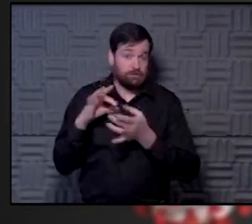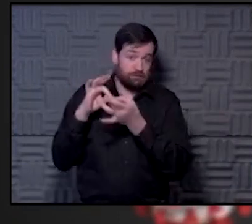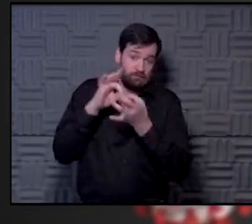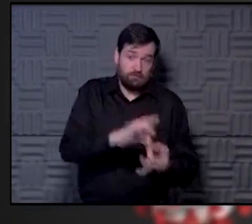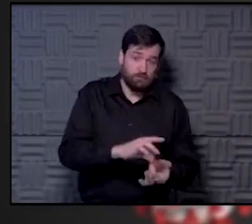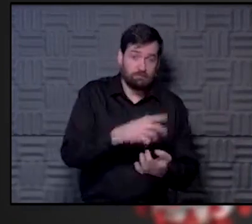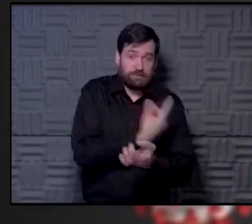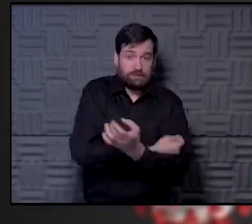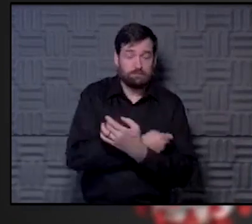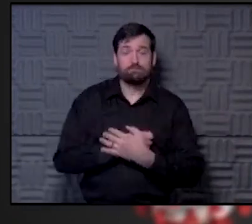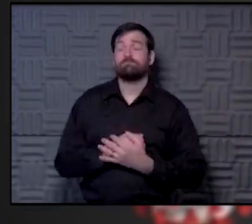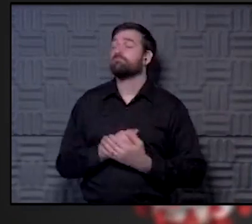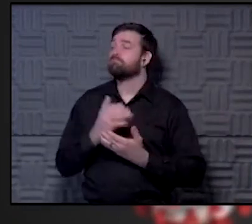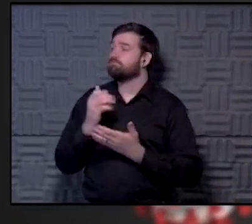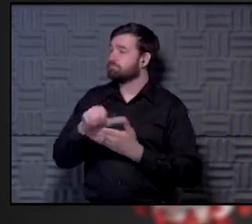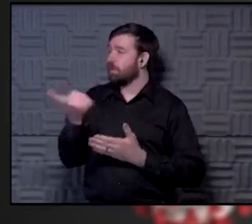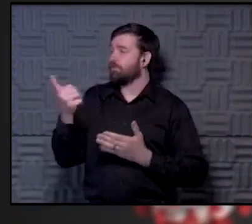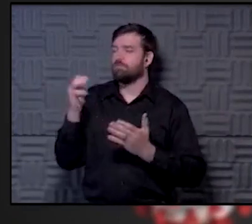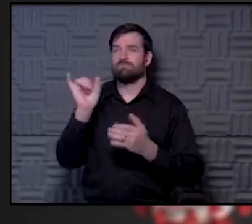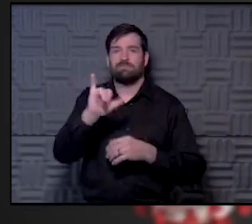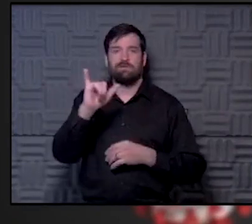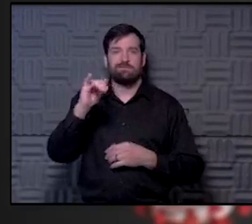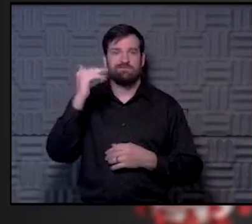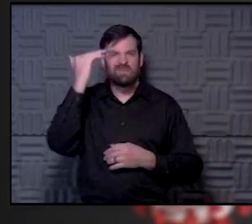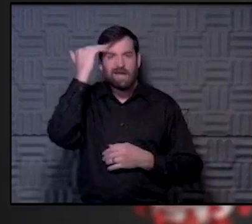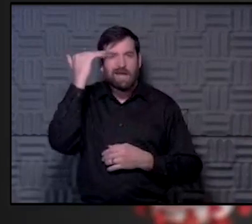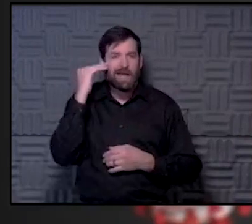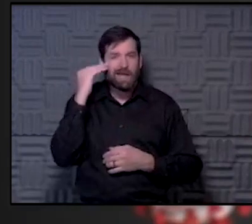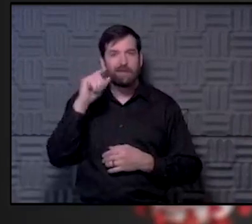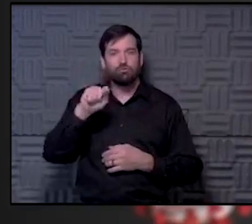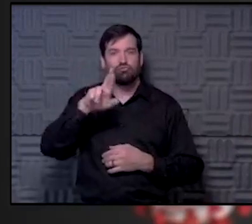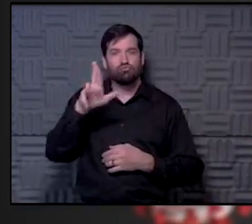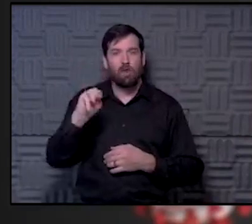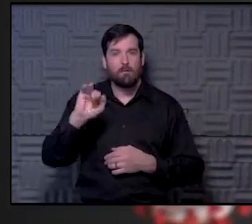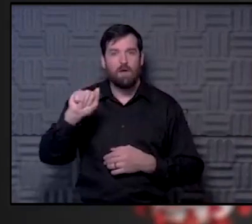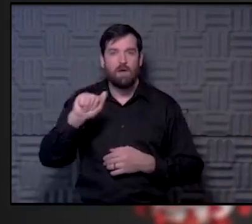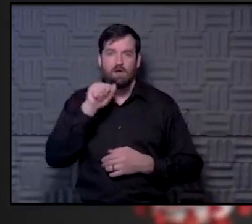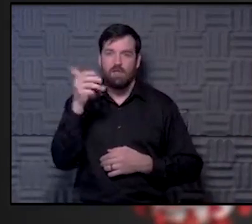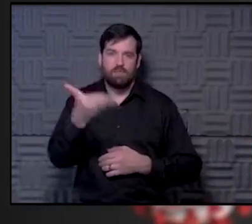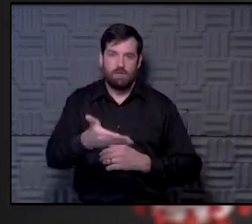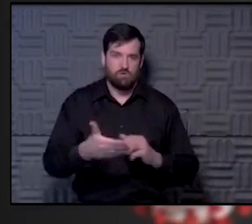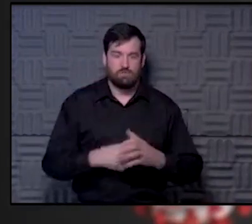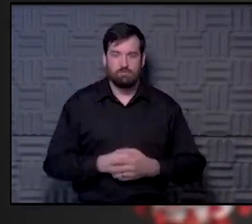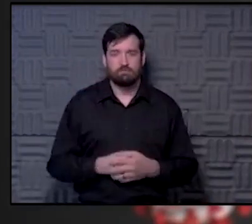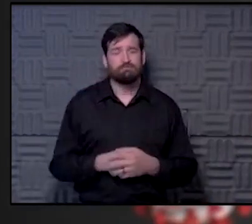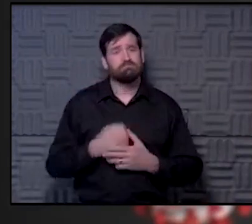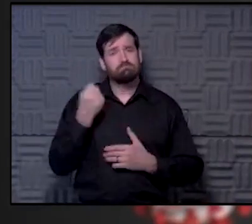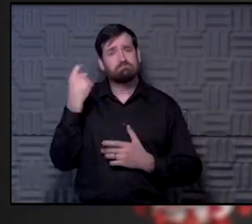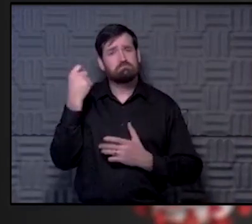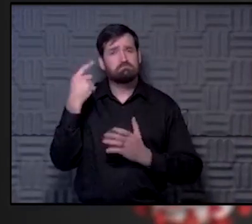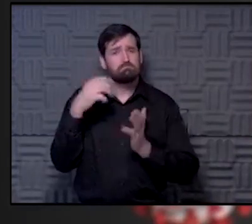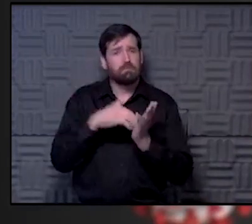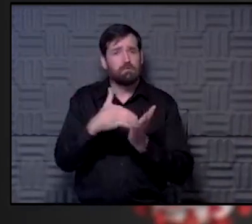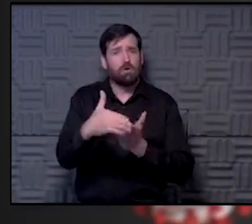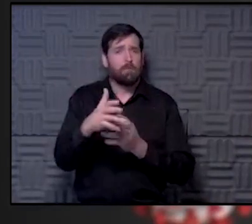vaccine. And some of the other things like head trauma we don't have up there. And so, it's common enough